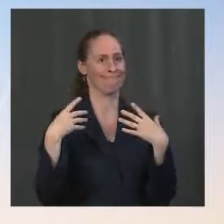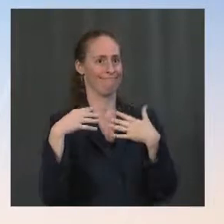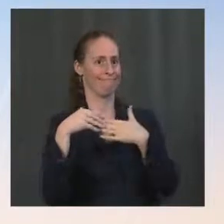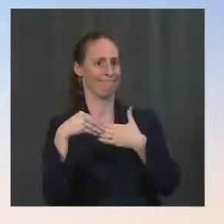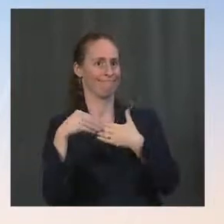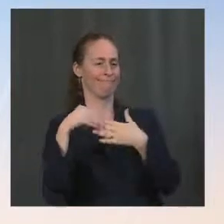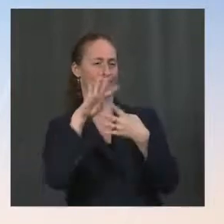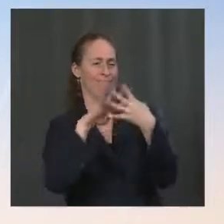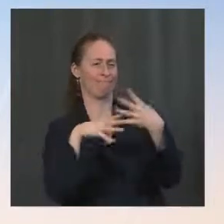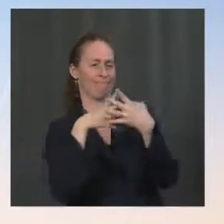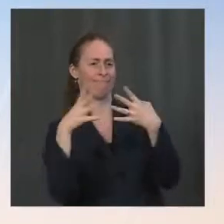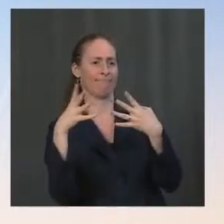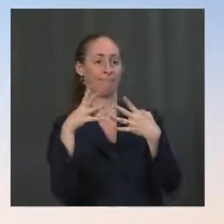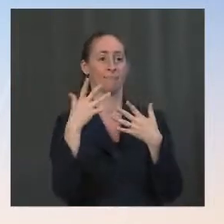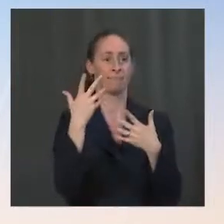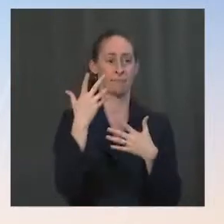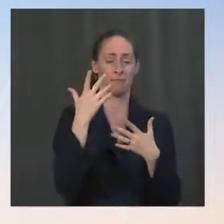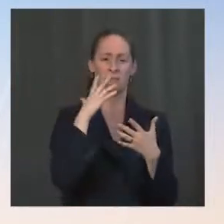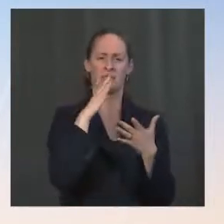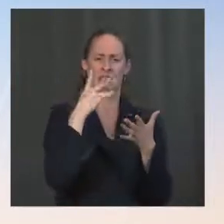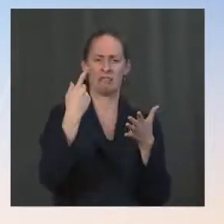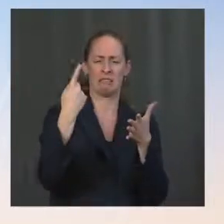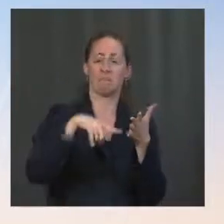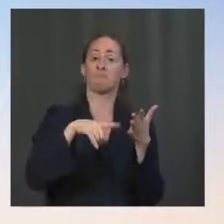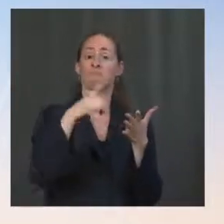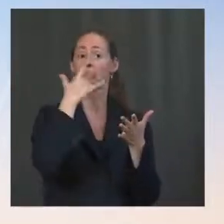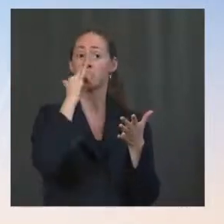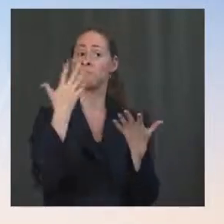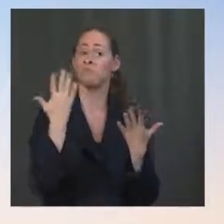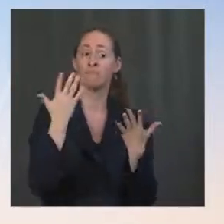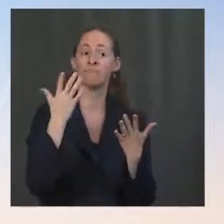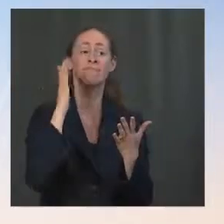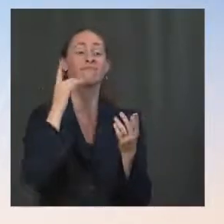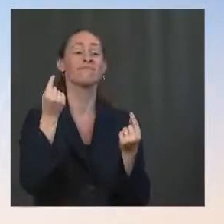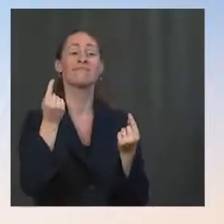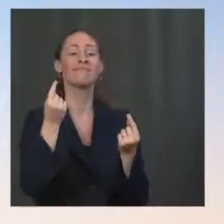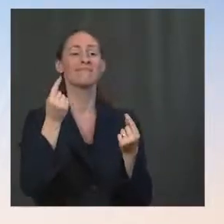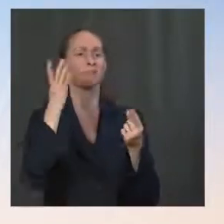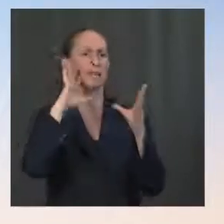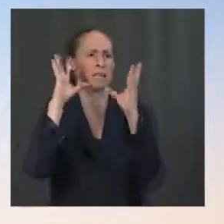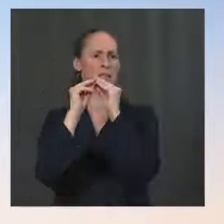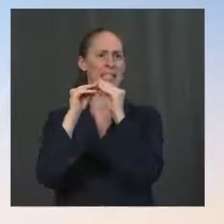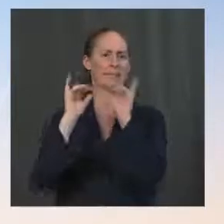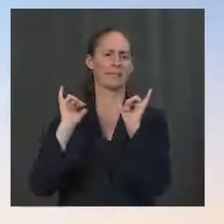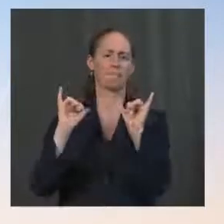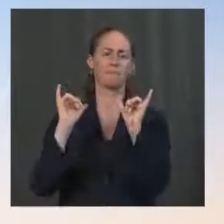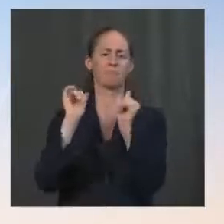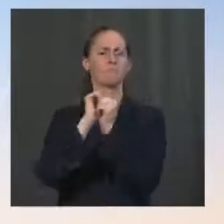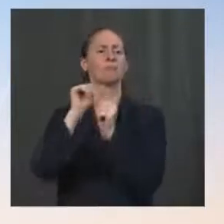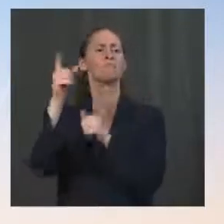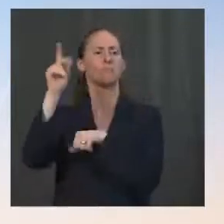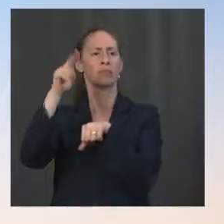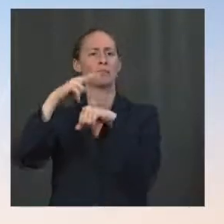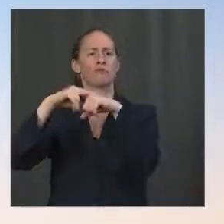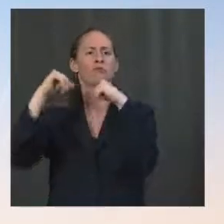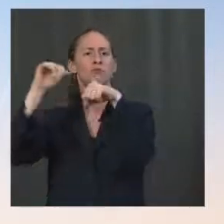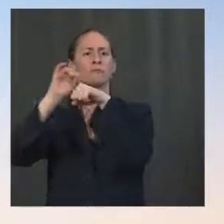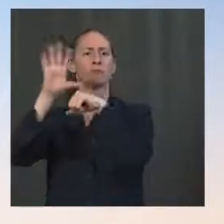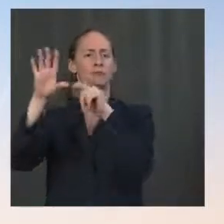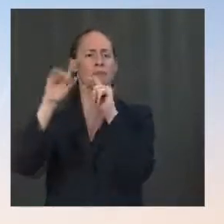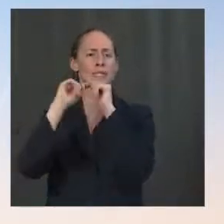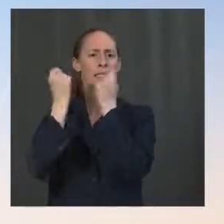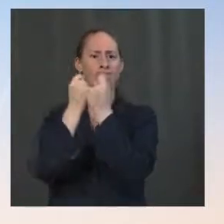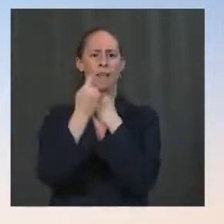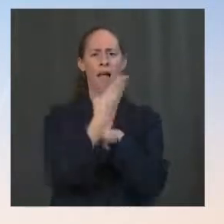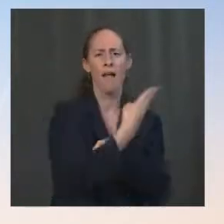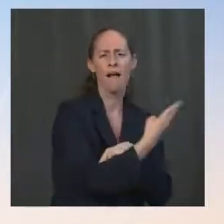and next week, the president will continue to meet with his national security team to discuss intelligence, security, and diplomatic updates on the evolving situation in Afghanistan. And as